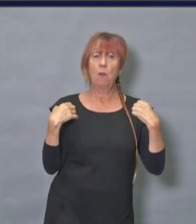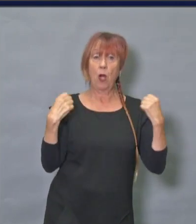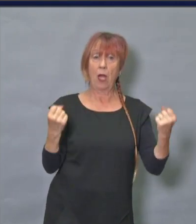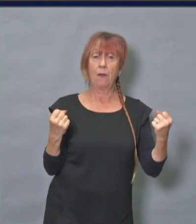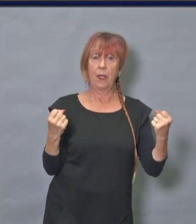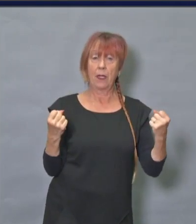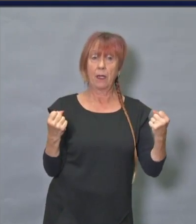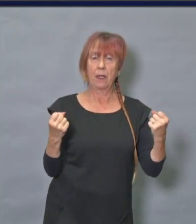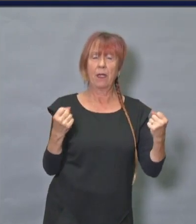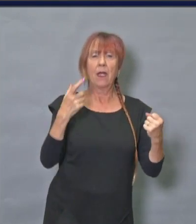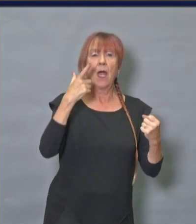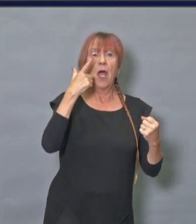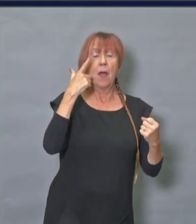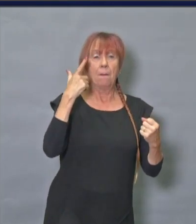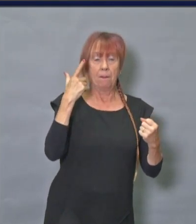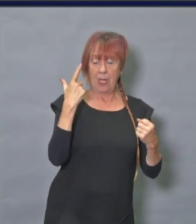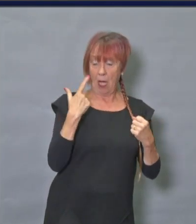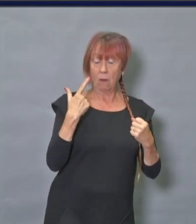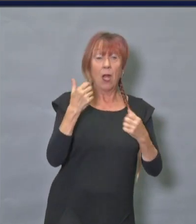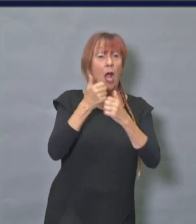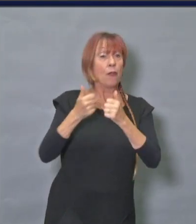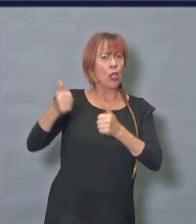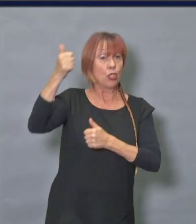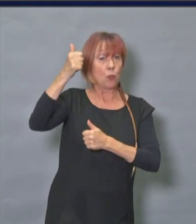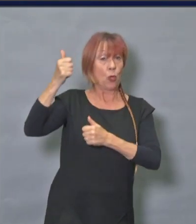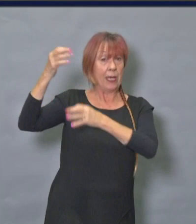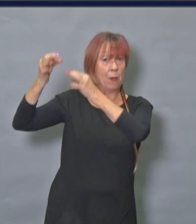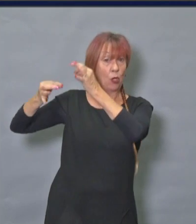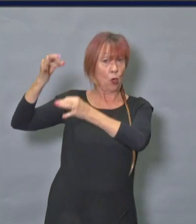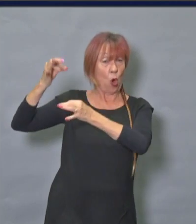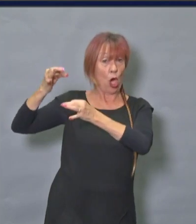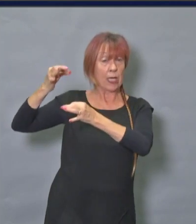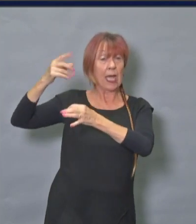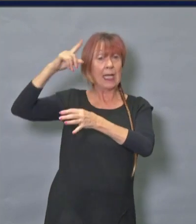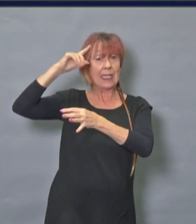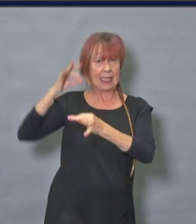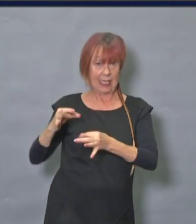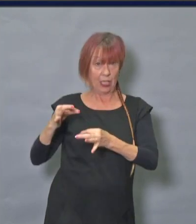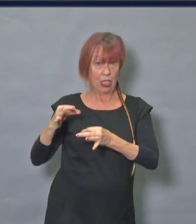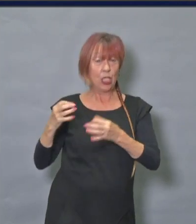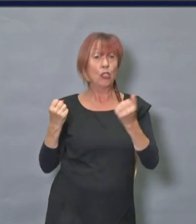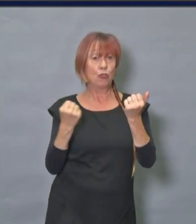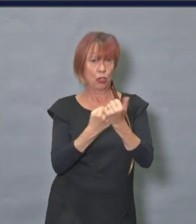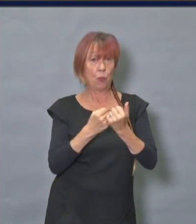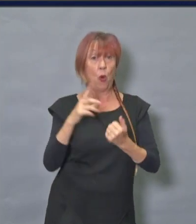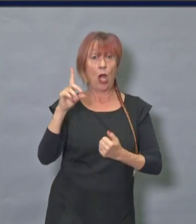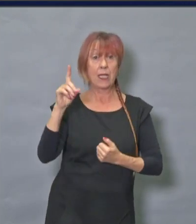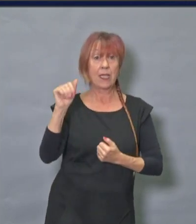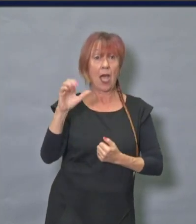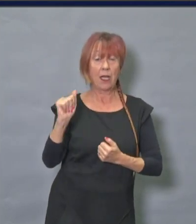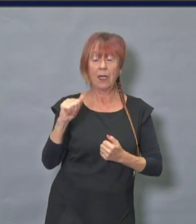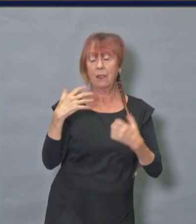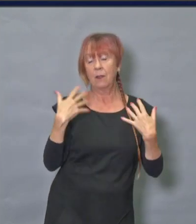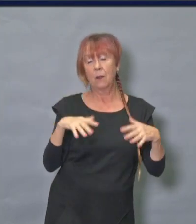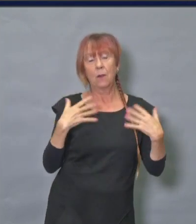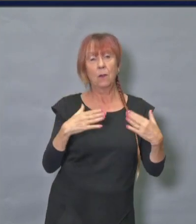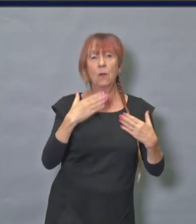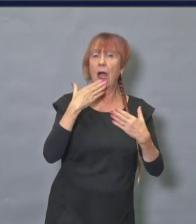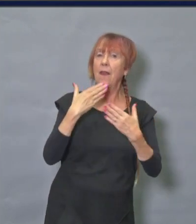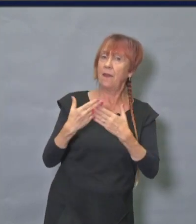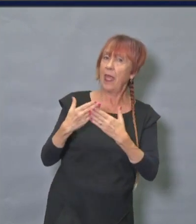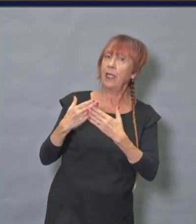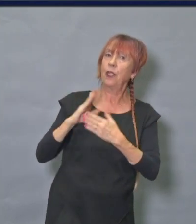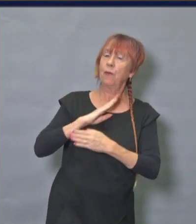On the heels of the Supreme Court decision to uphold DACA, I want to again extend my sincere appreciation to our Board of